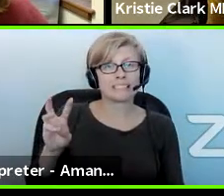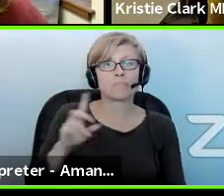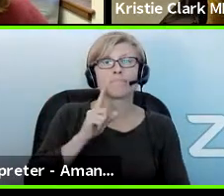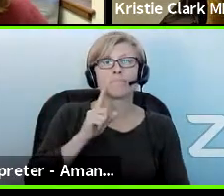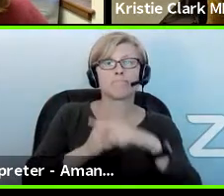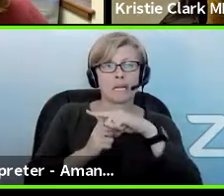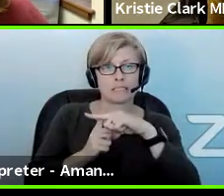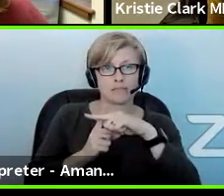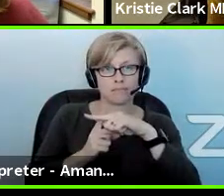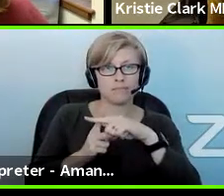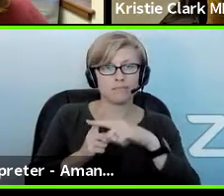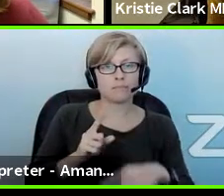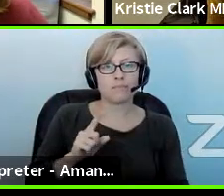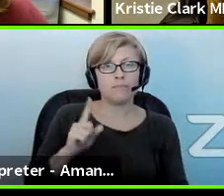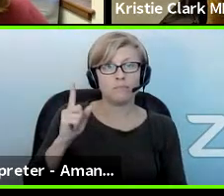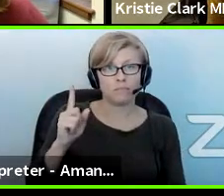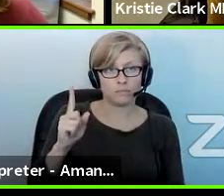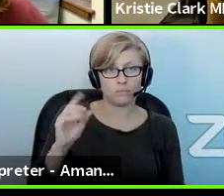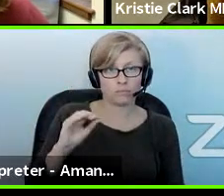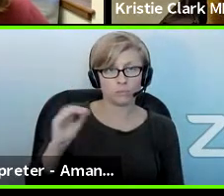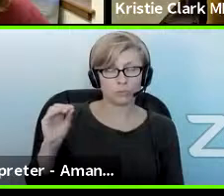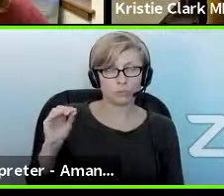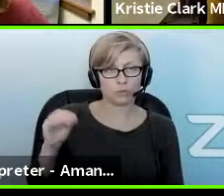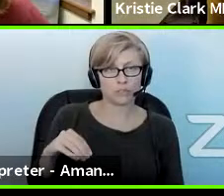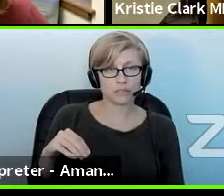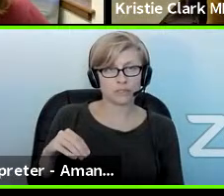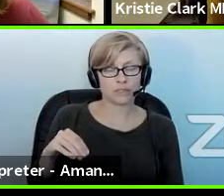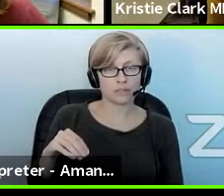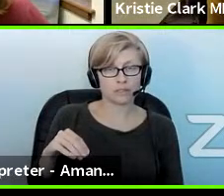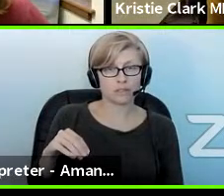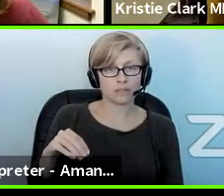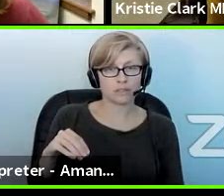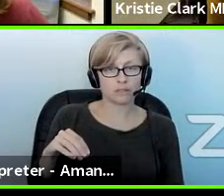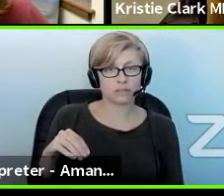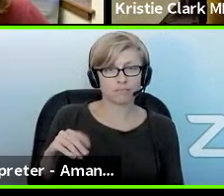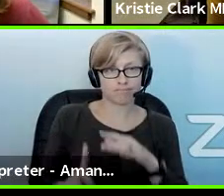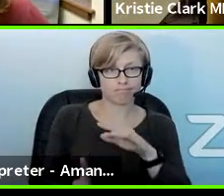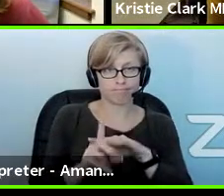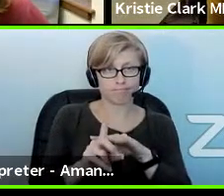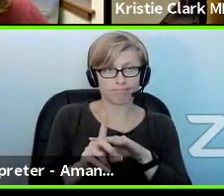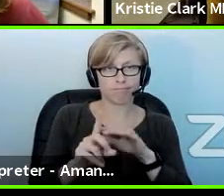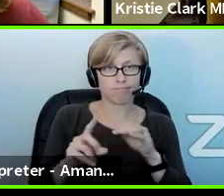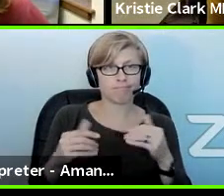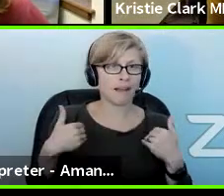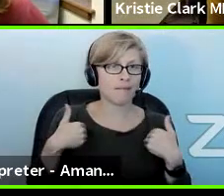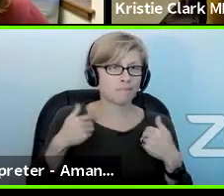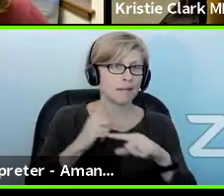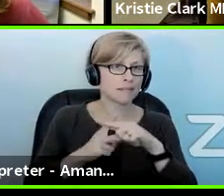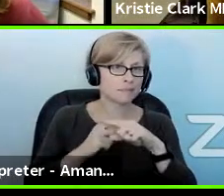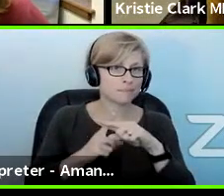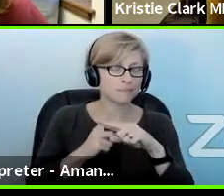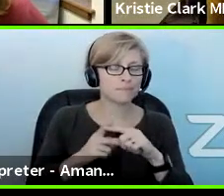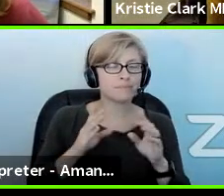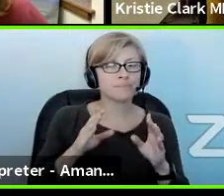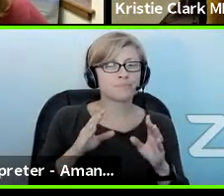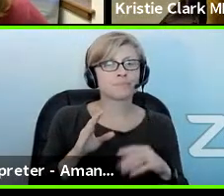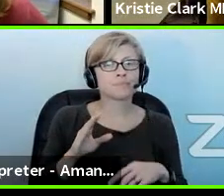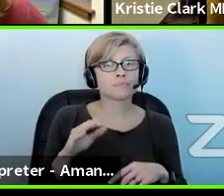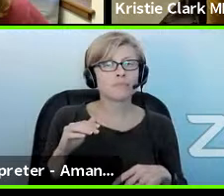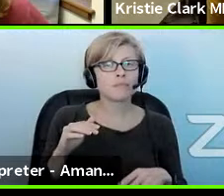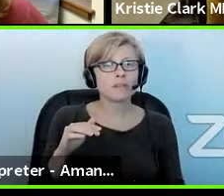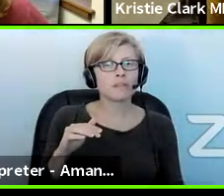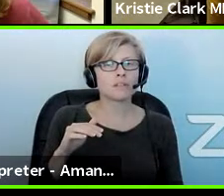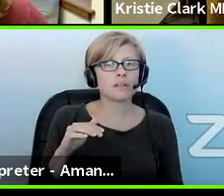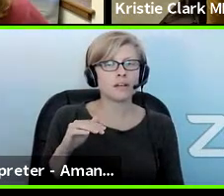So it was 1% that came up positive. And but we were able to stop